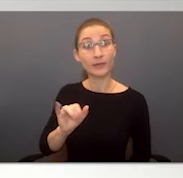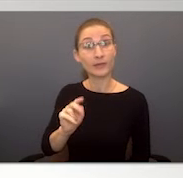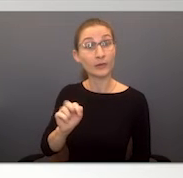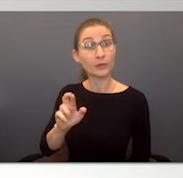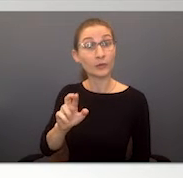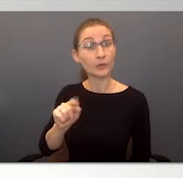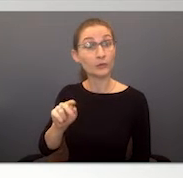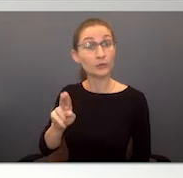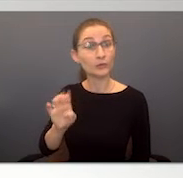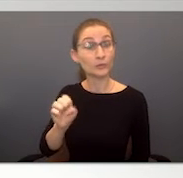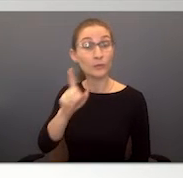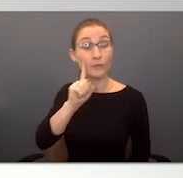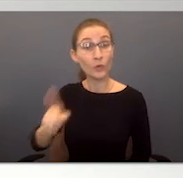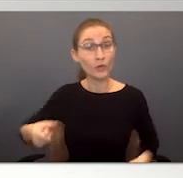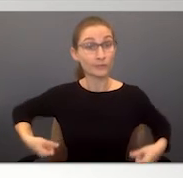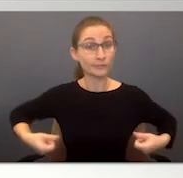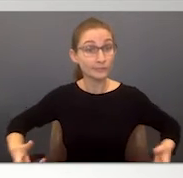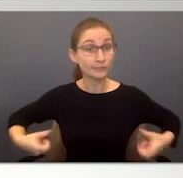about medications?